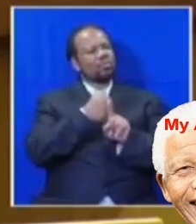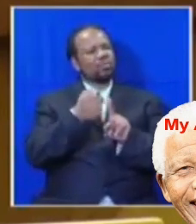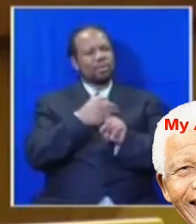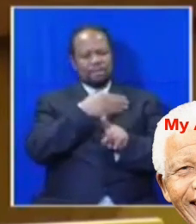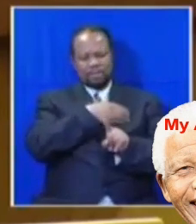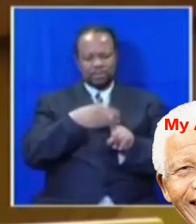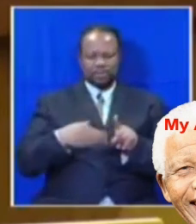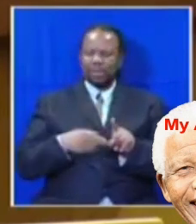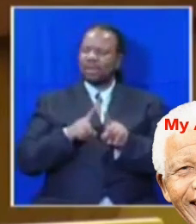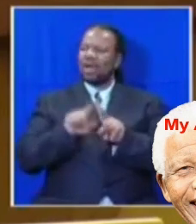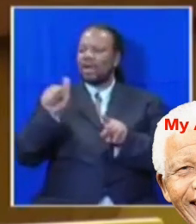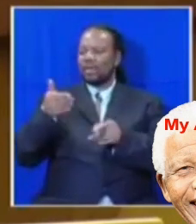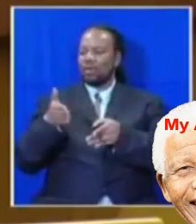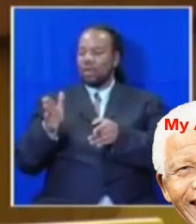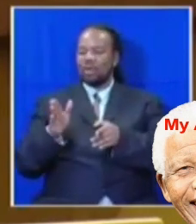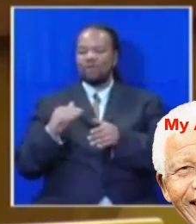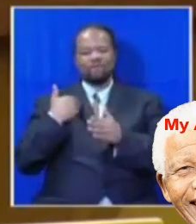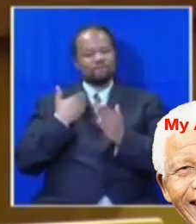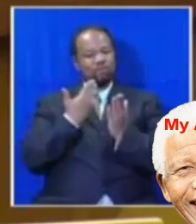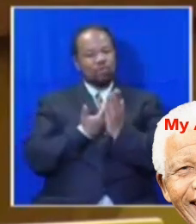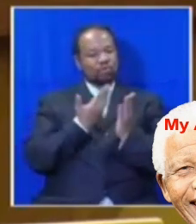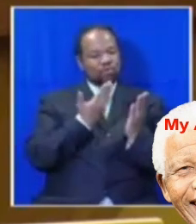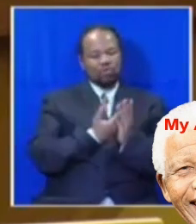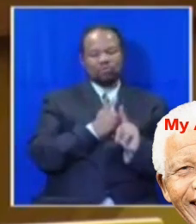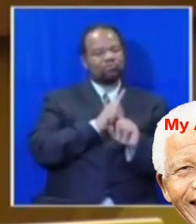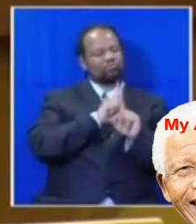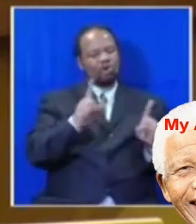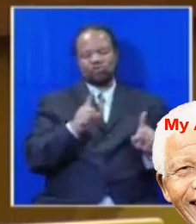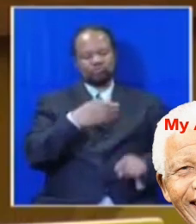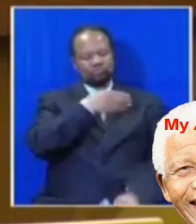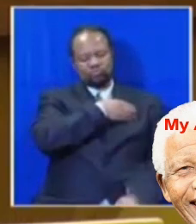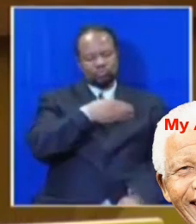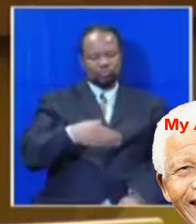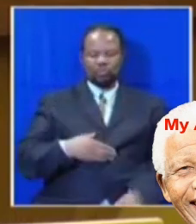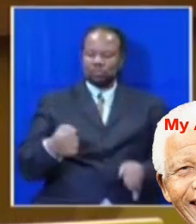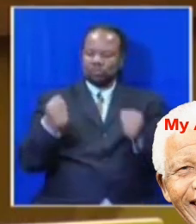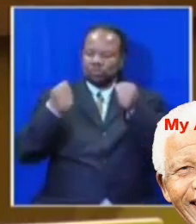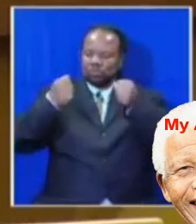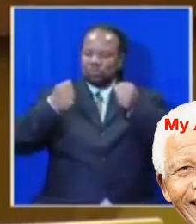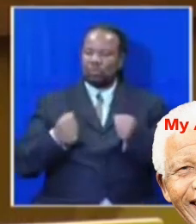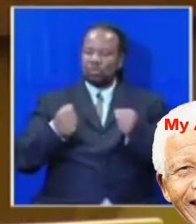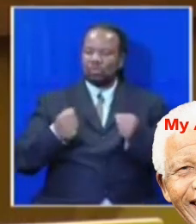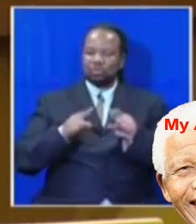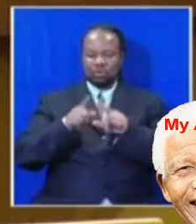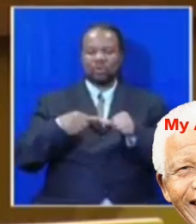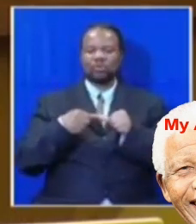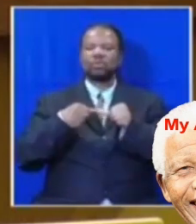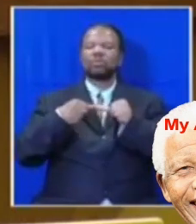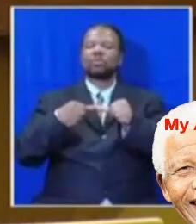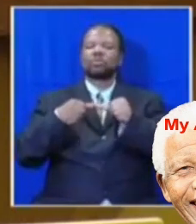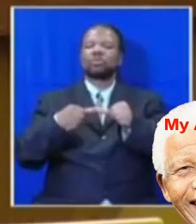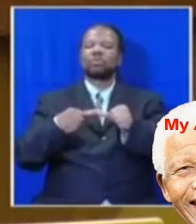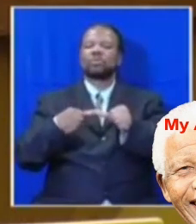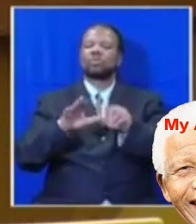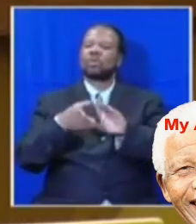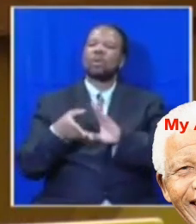this house, President Zuma remains unbroken and he continues to lead South Africa with distinction.